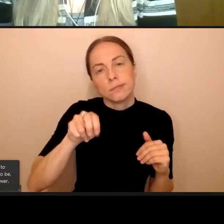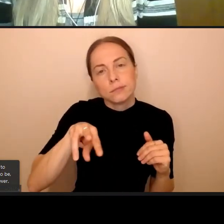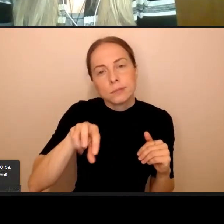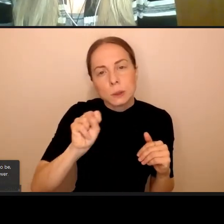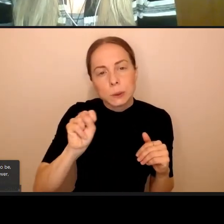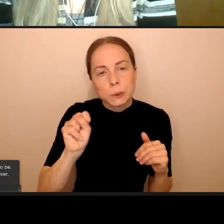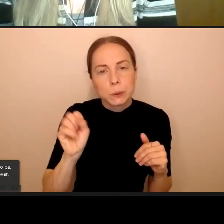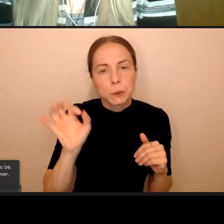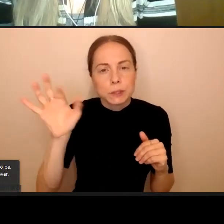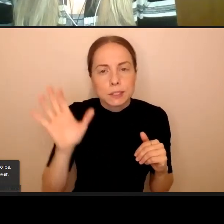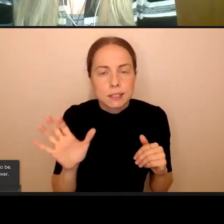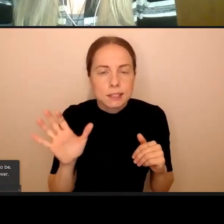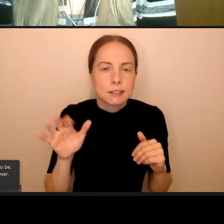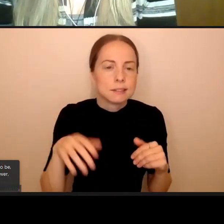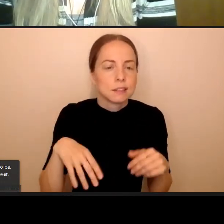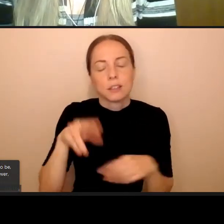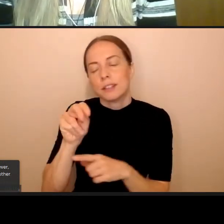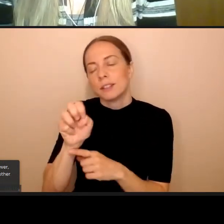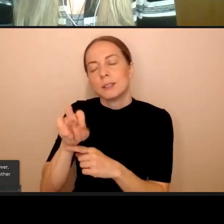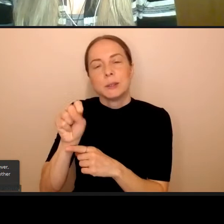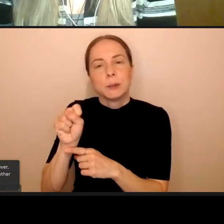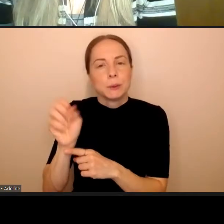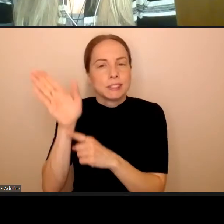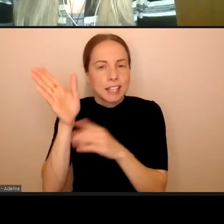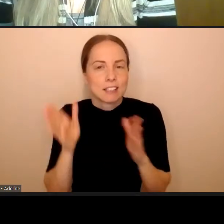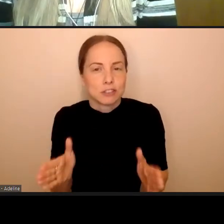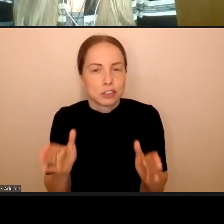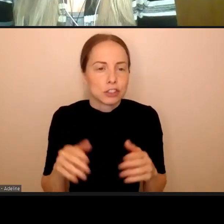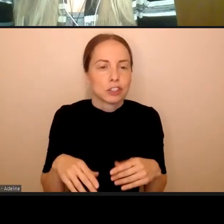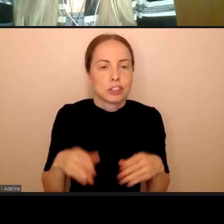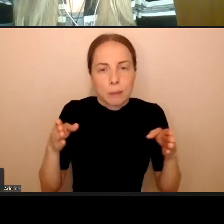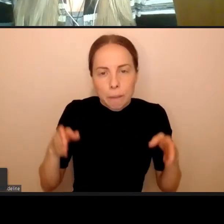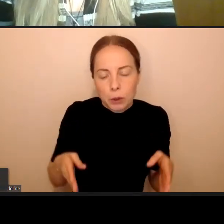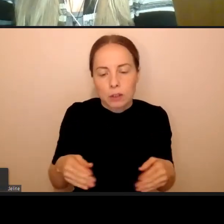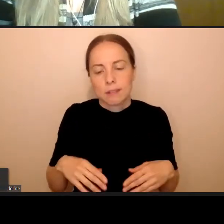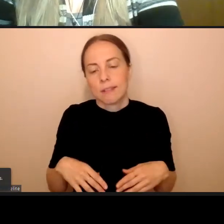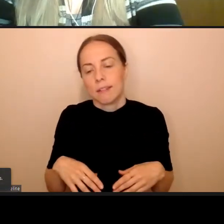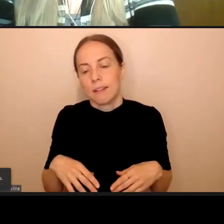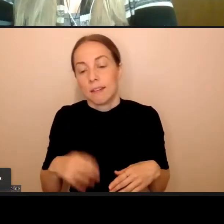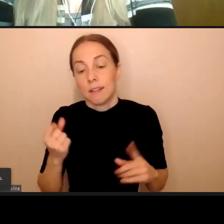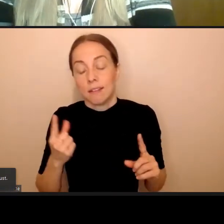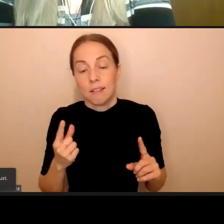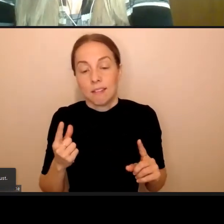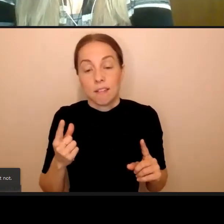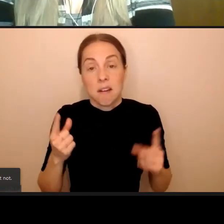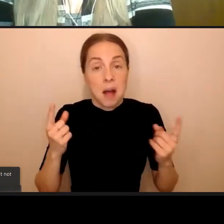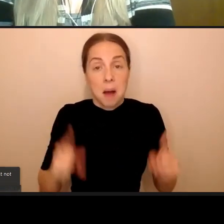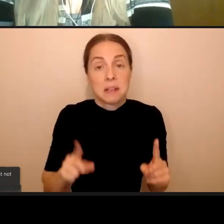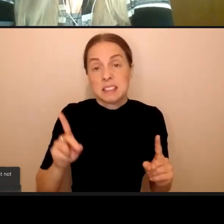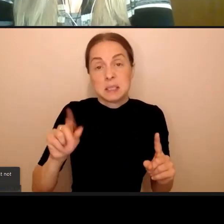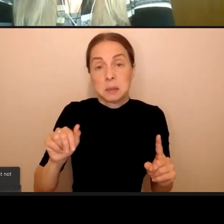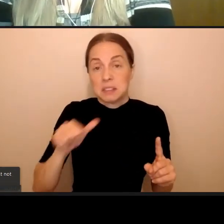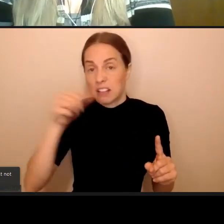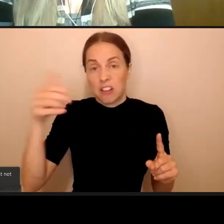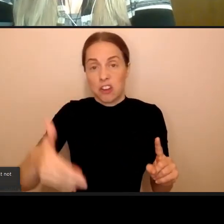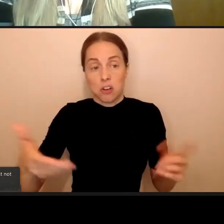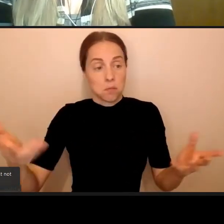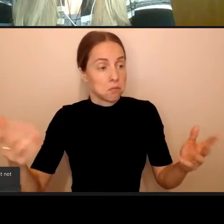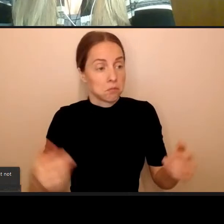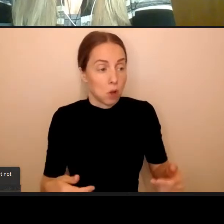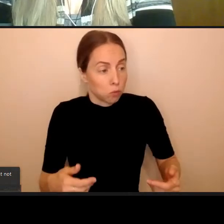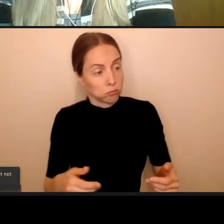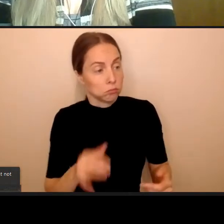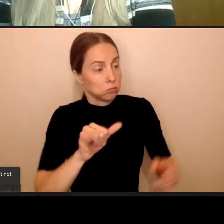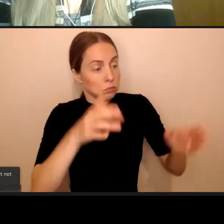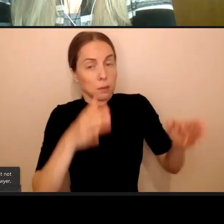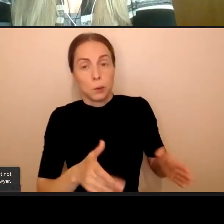been some cases that it has and other places where it happened, where the disability is just not there. It's just, oh, this